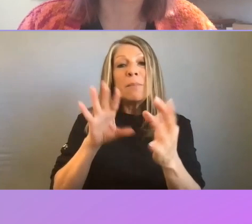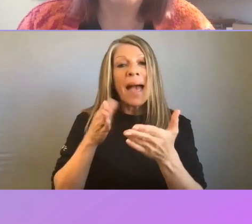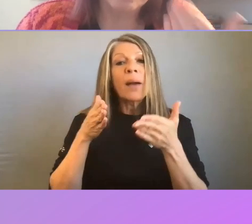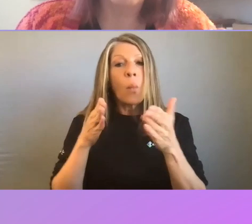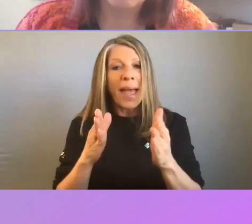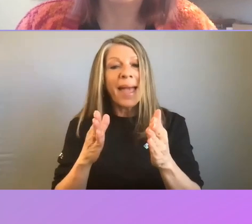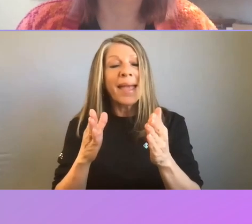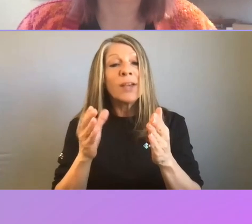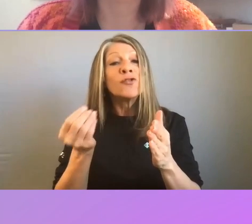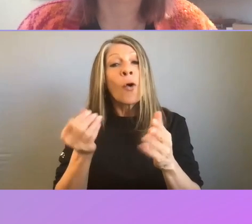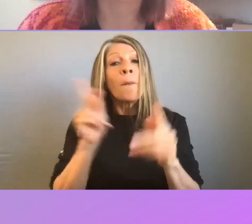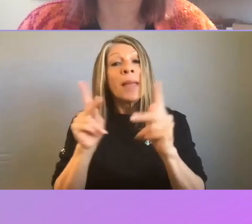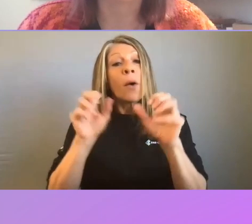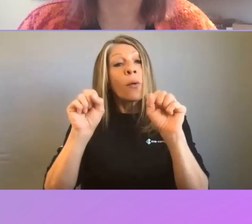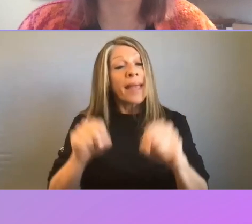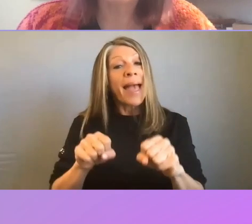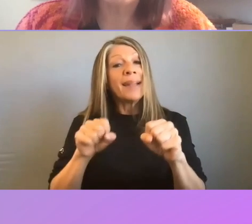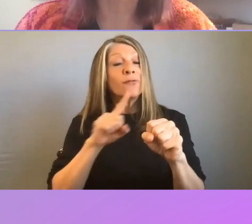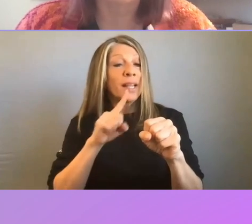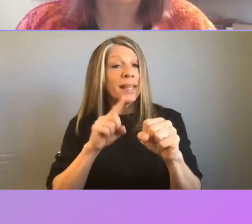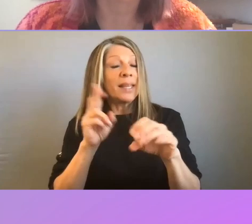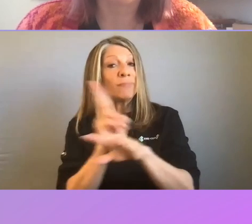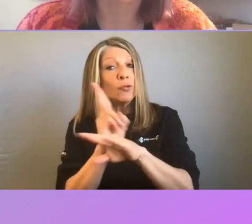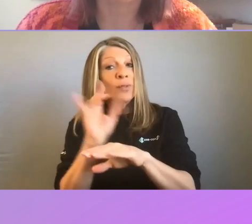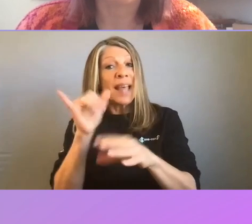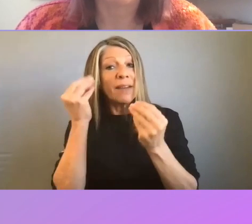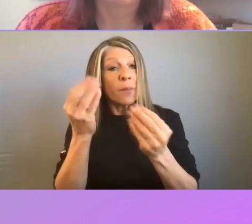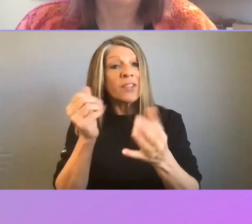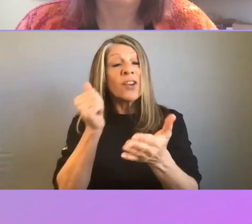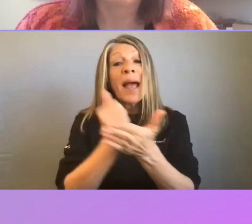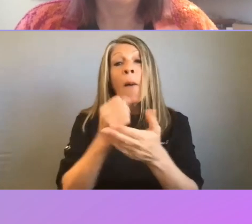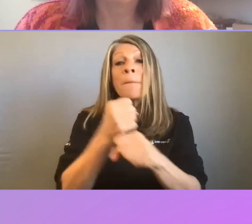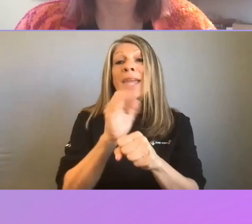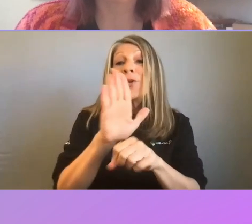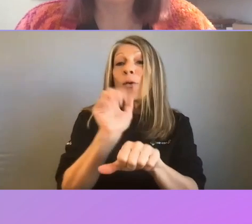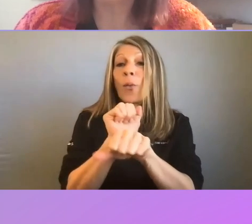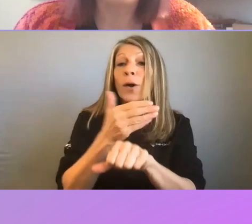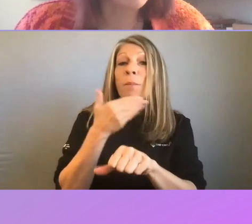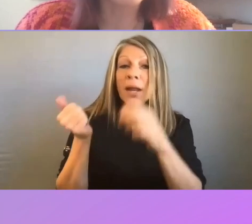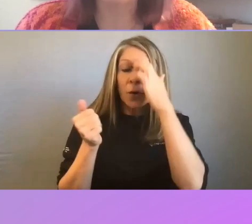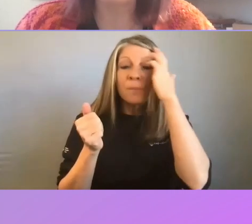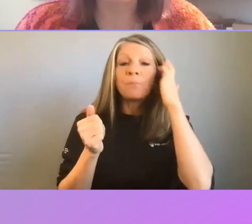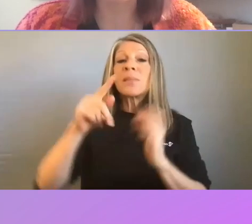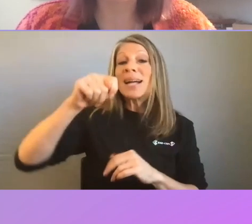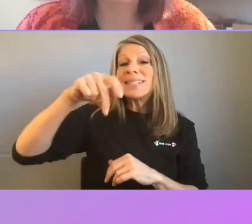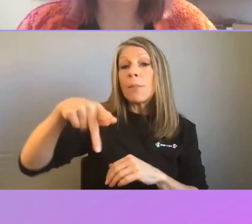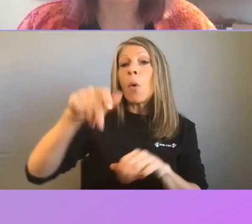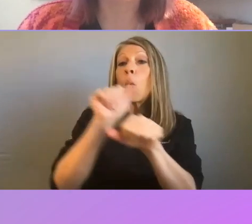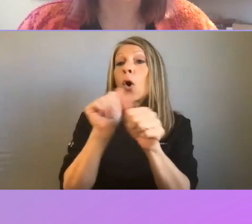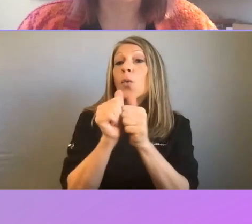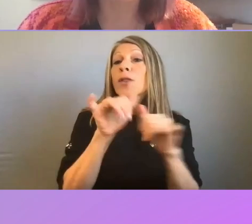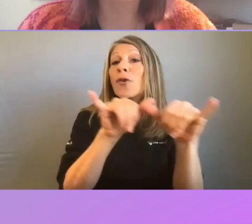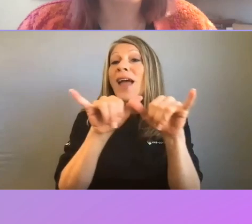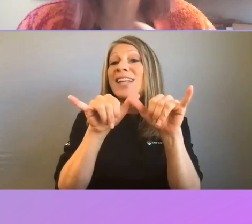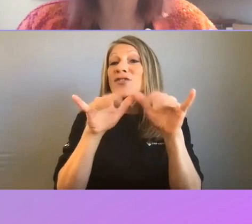people can contribute that information and help make your work better. Here's a tip: work with your engineers to gather